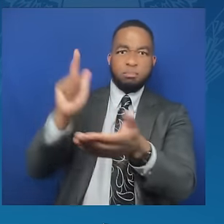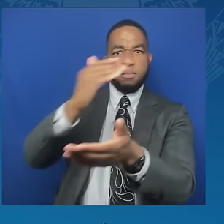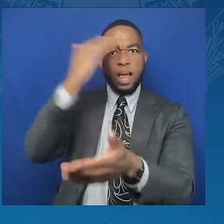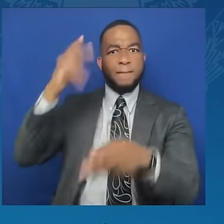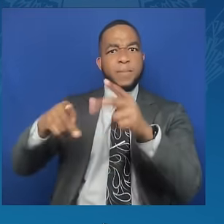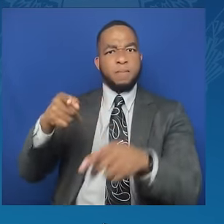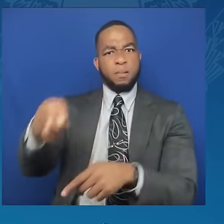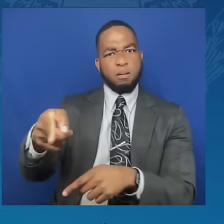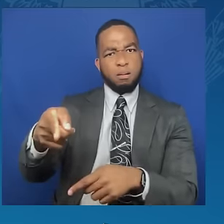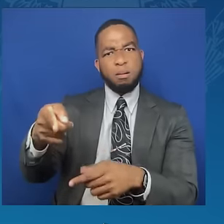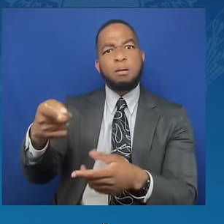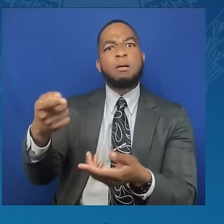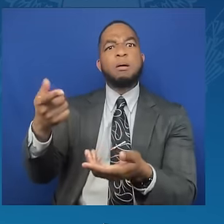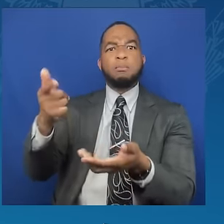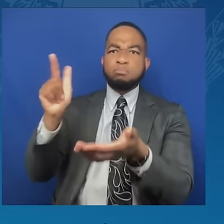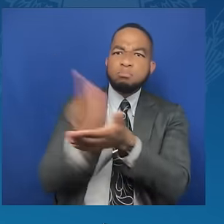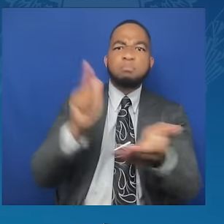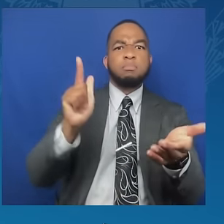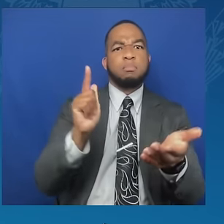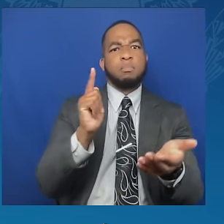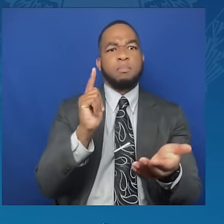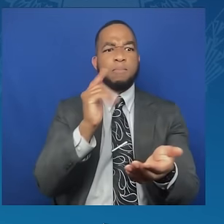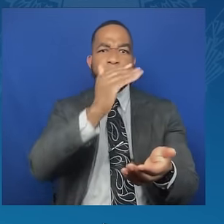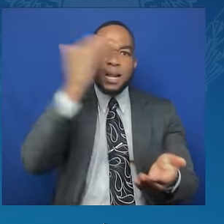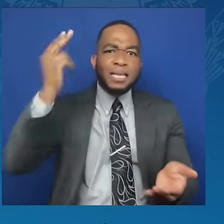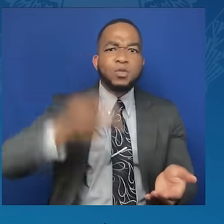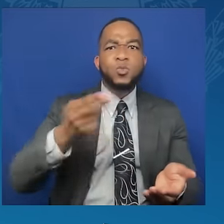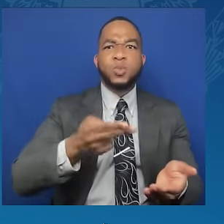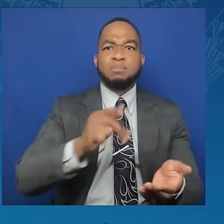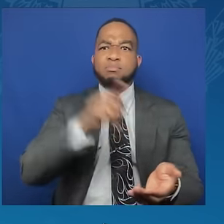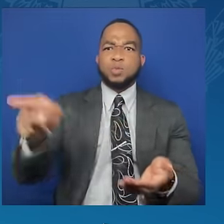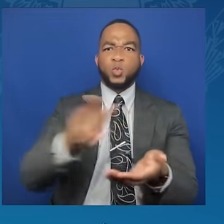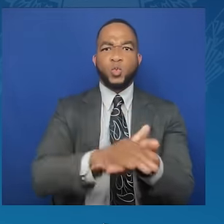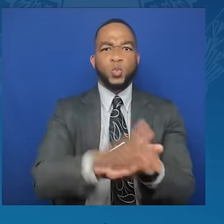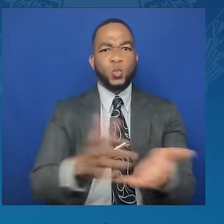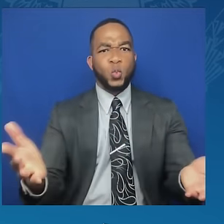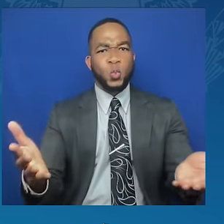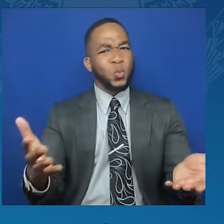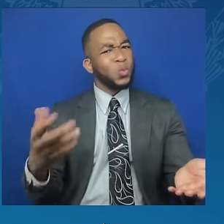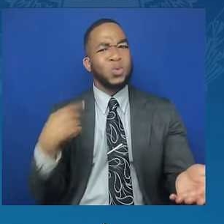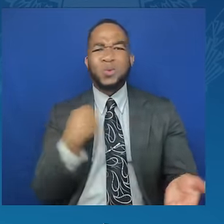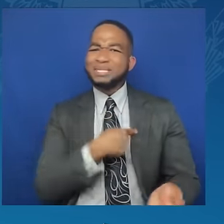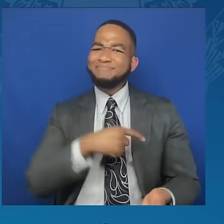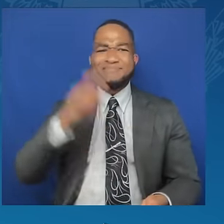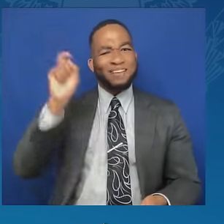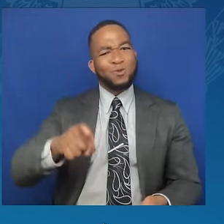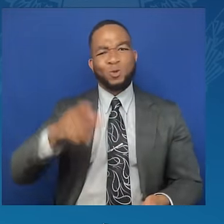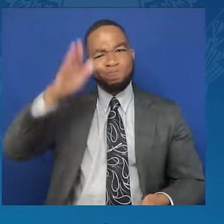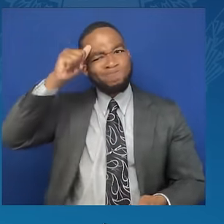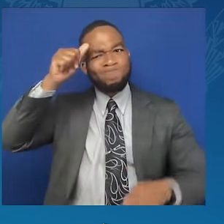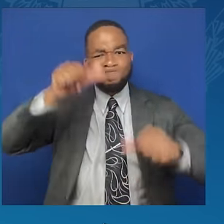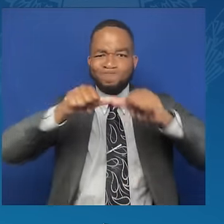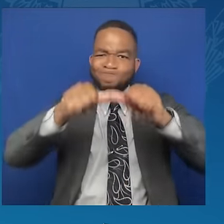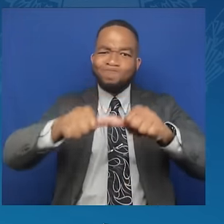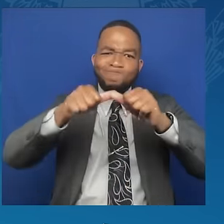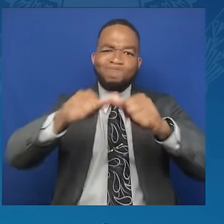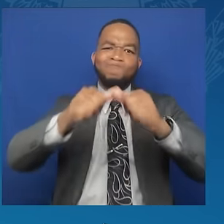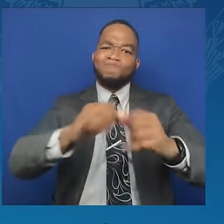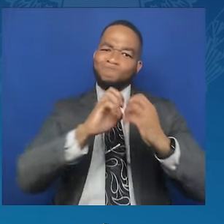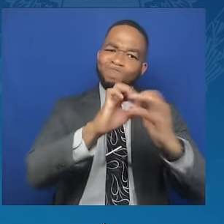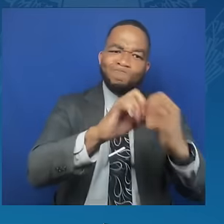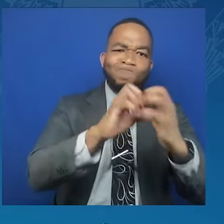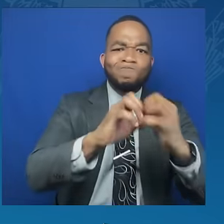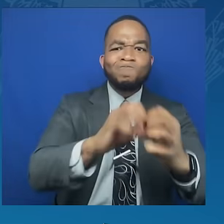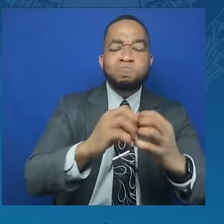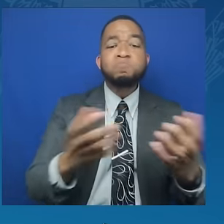as we take on the stubborn legacies of segregation that still persist, from the effects of redlining in